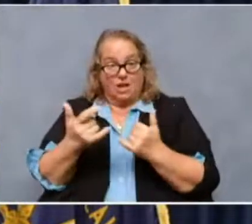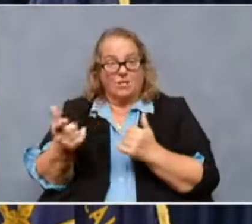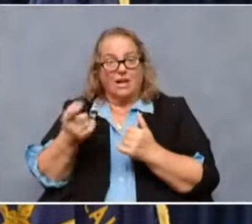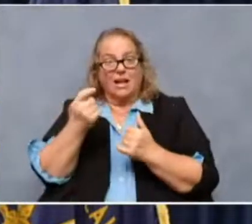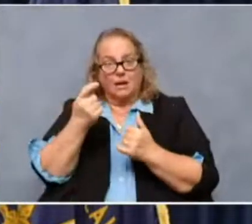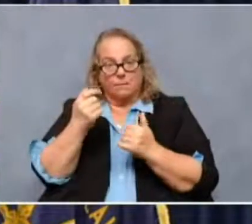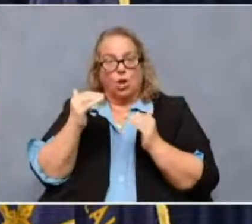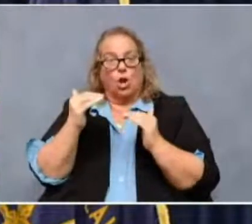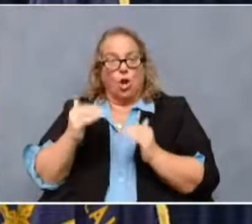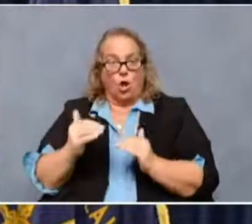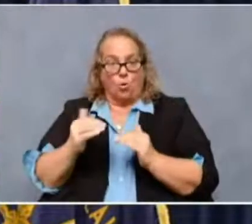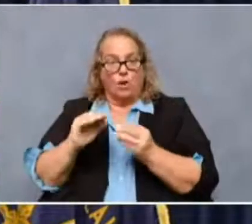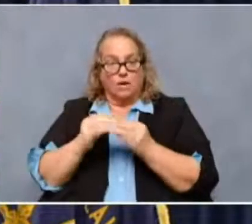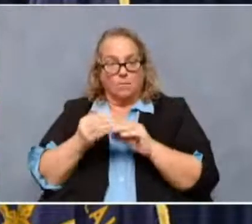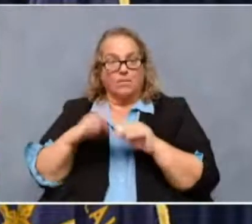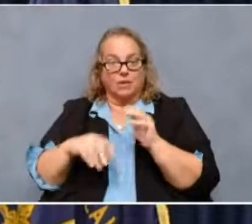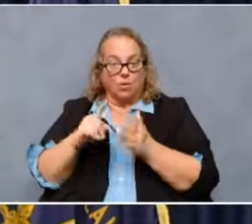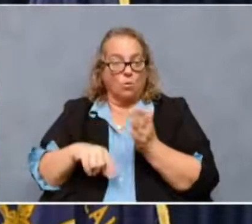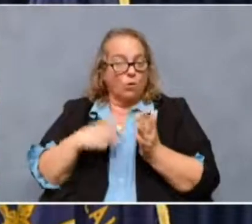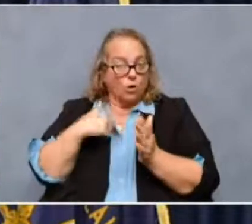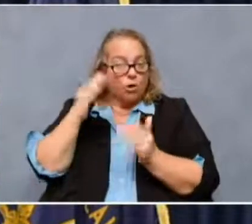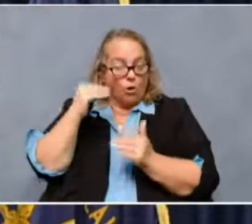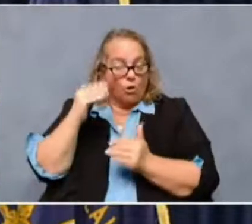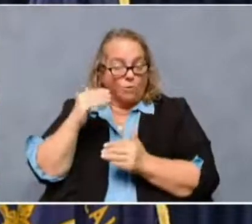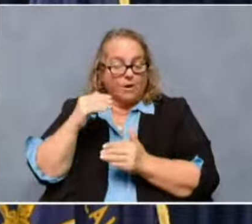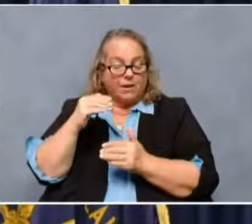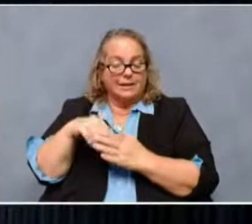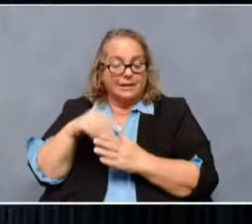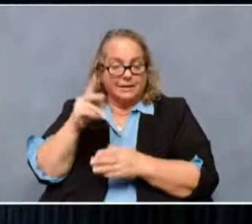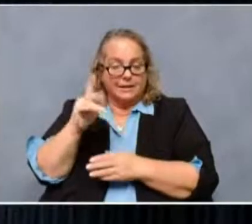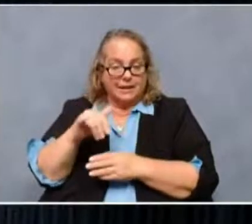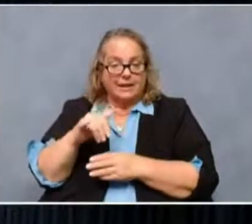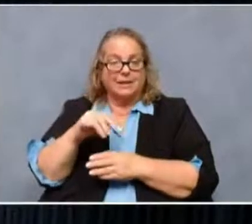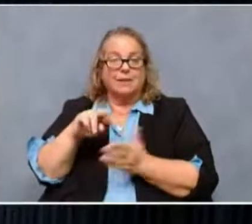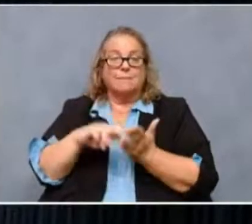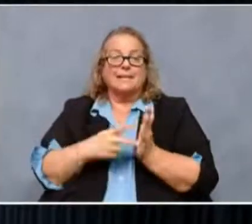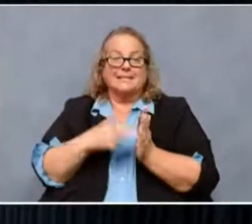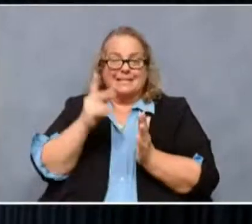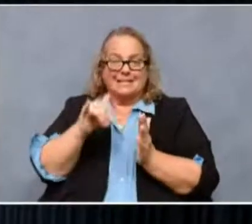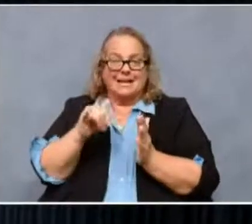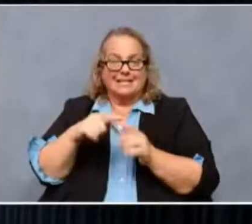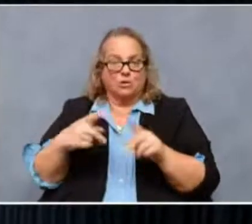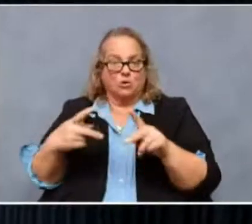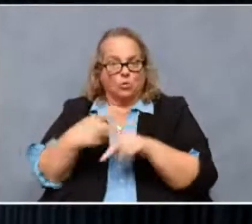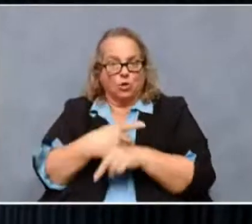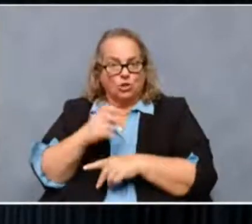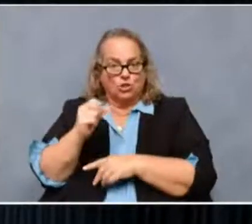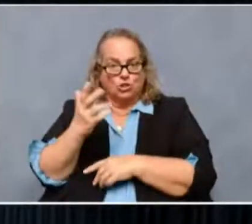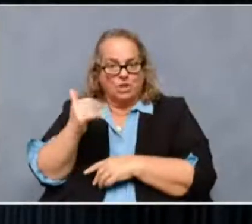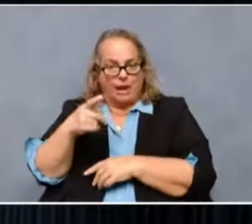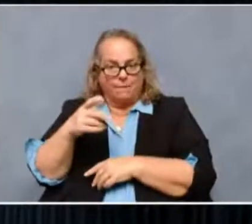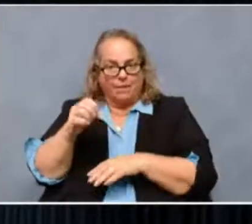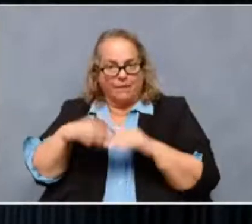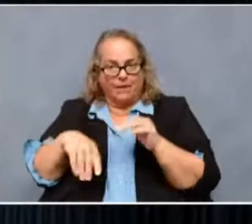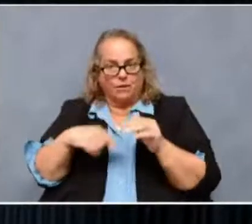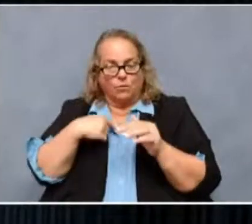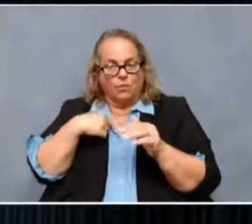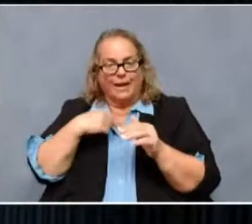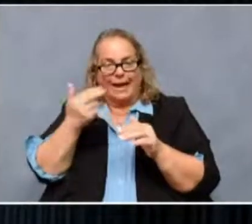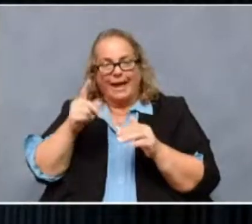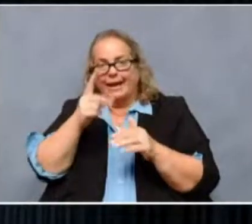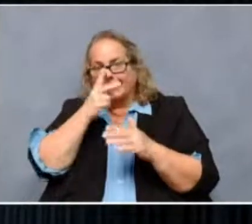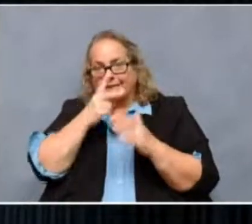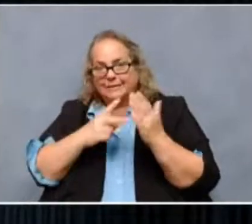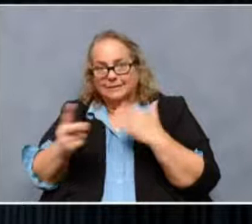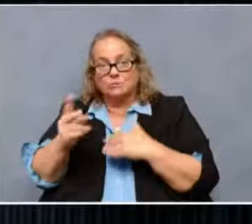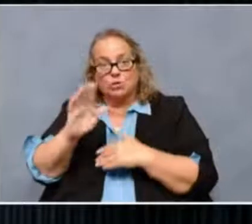than what we were hoping, Kentucky's in a little bit worse shape than we had anticipated. Your thoughts on